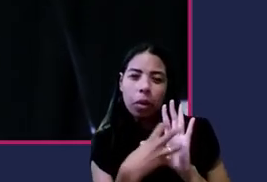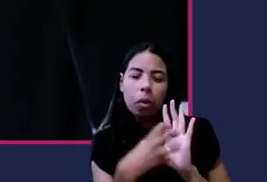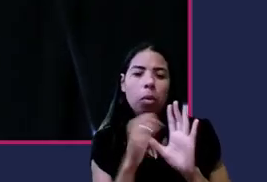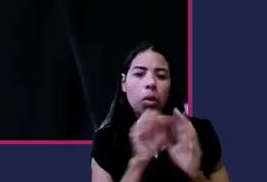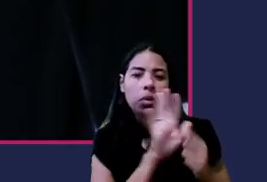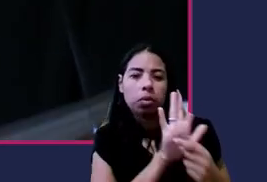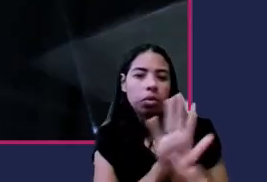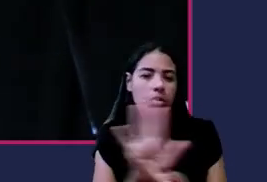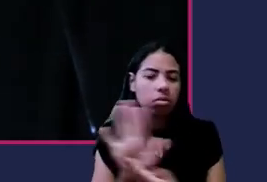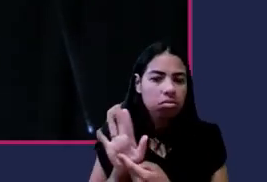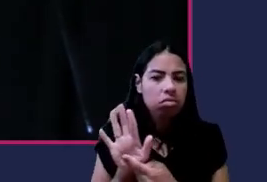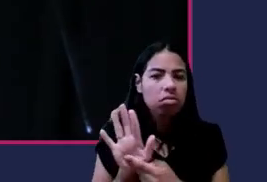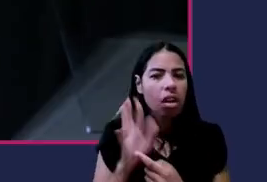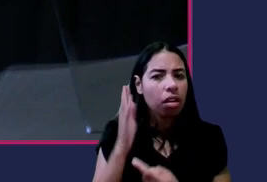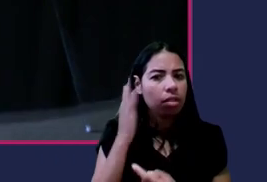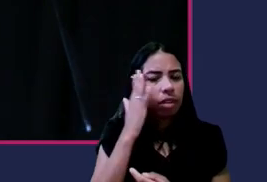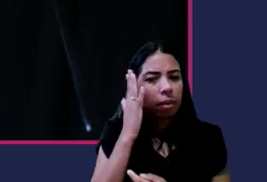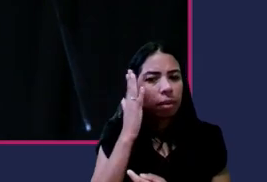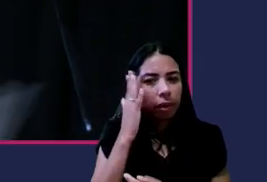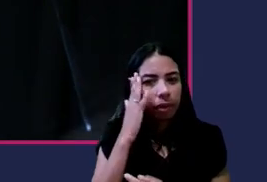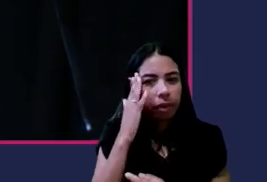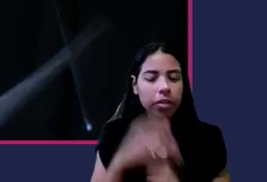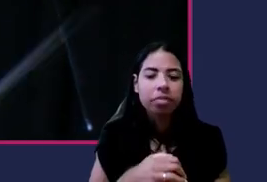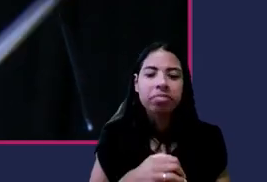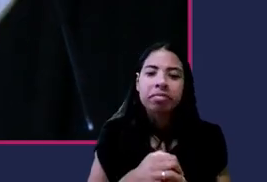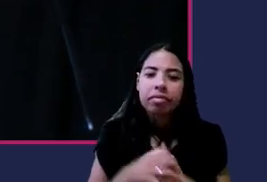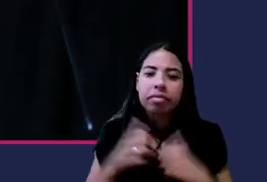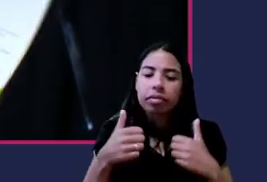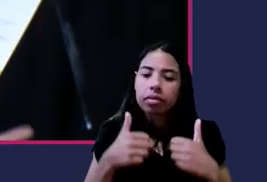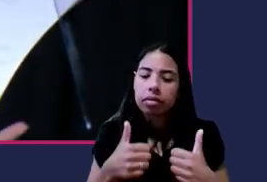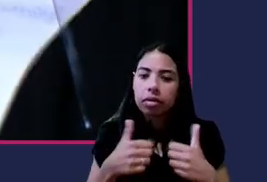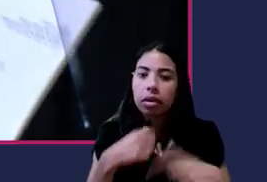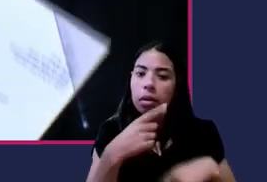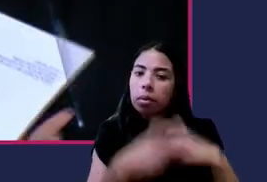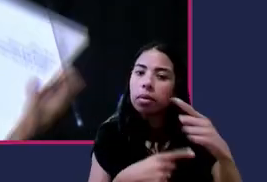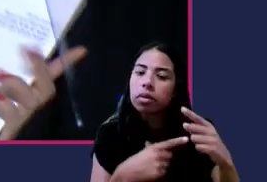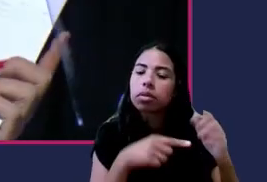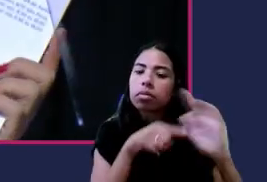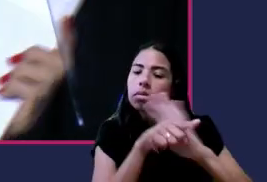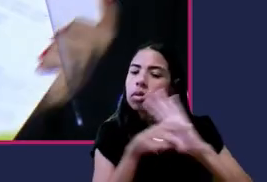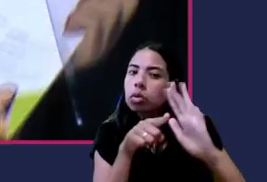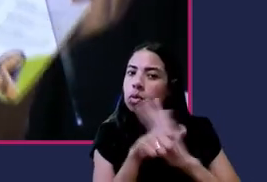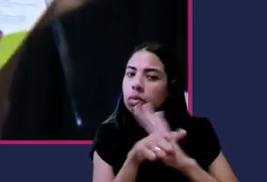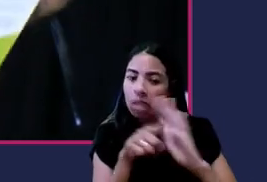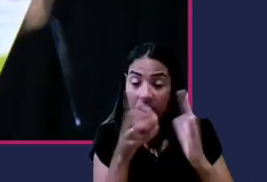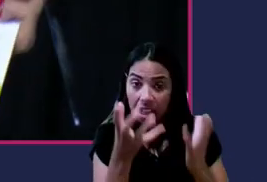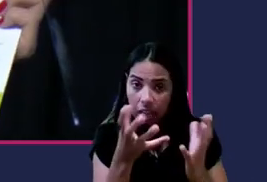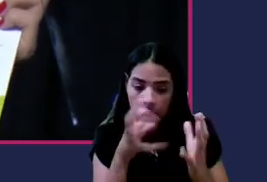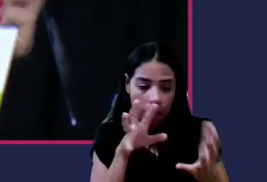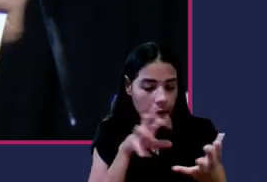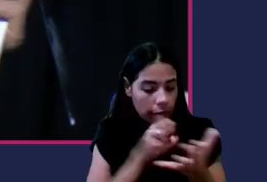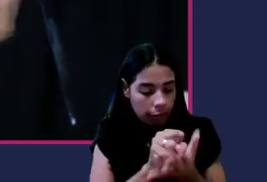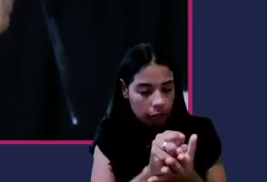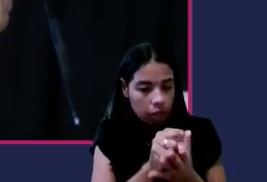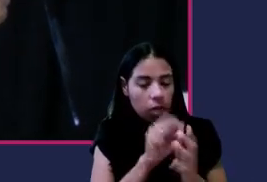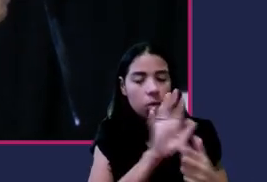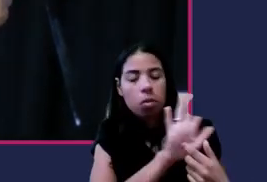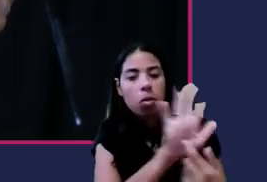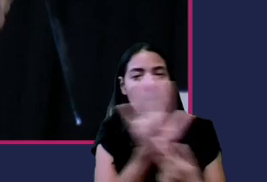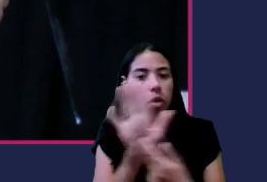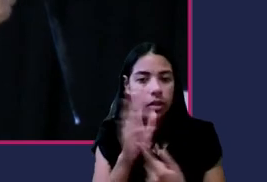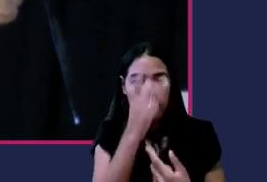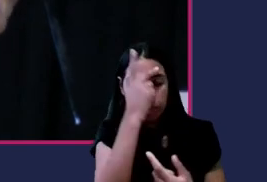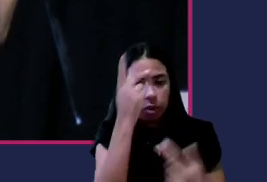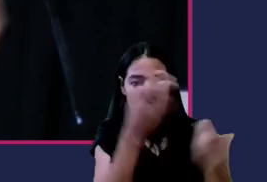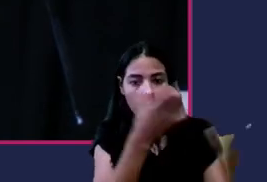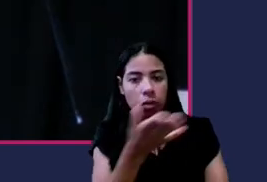this QR code, you can send your questions, and we're going to ask the questions to our guests. So you can just